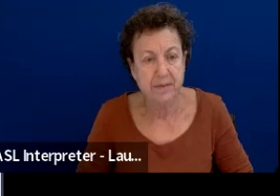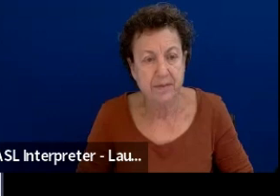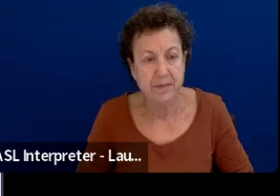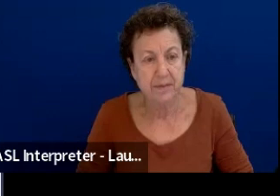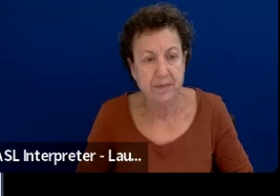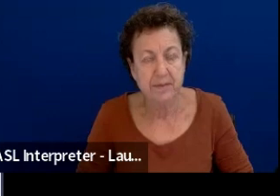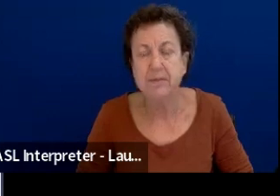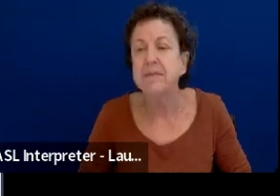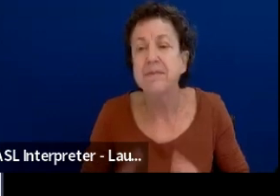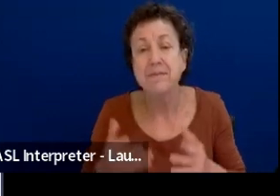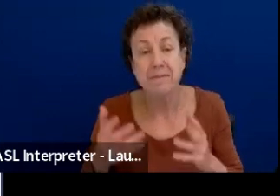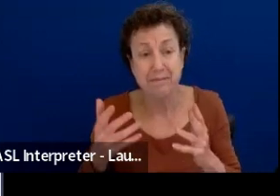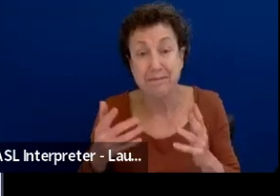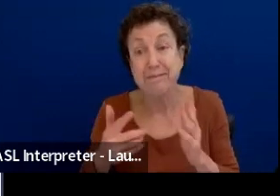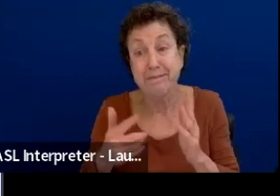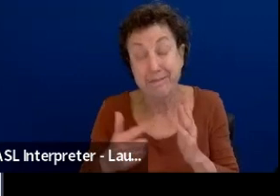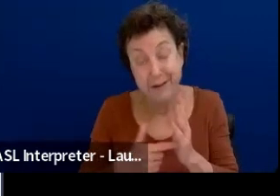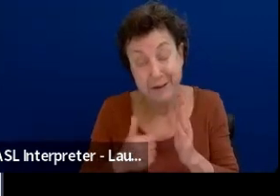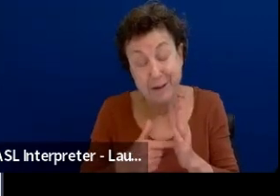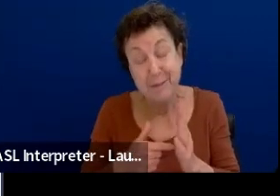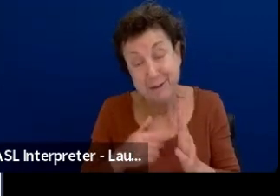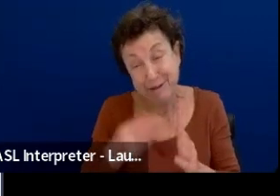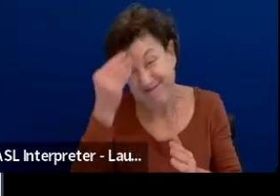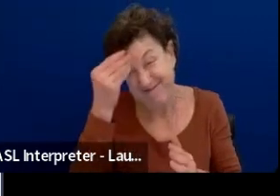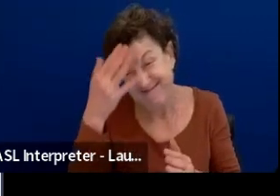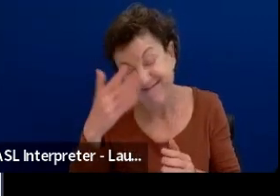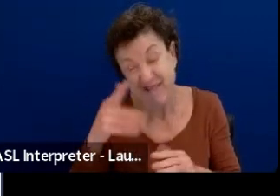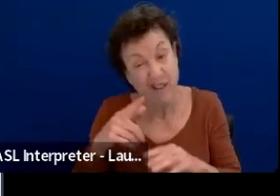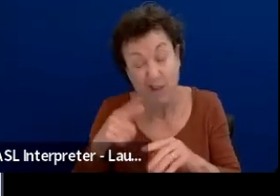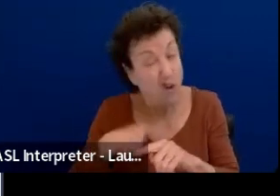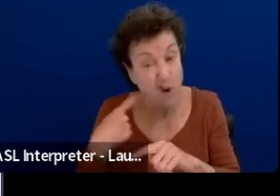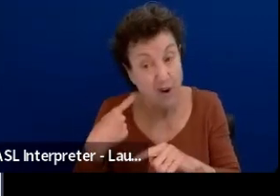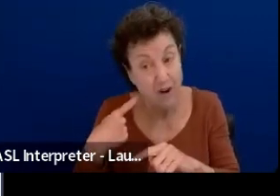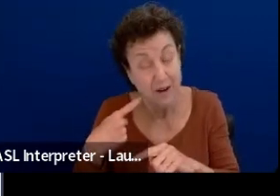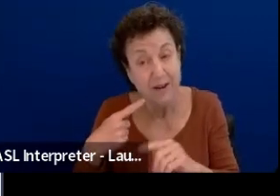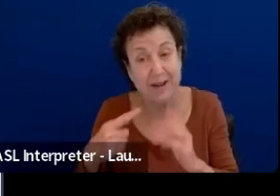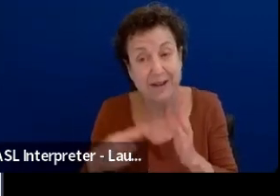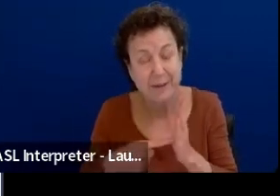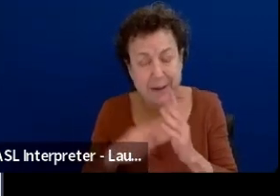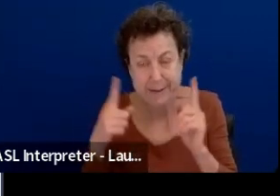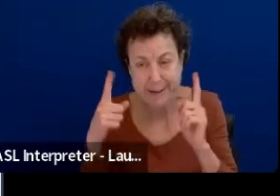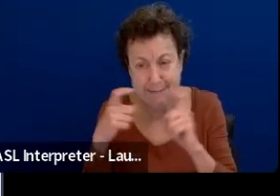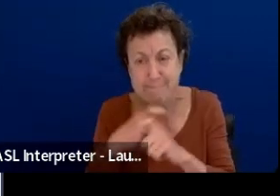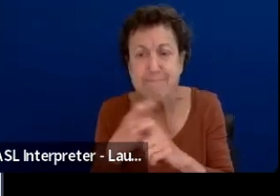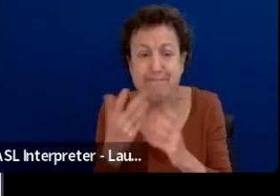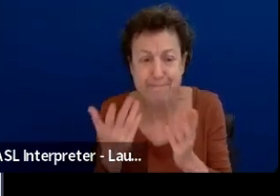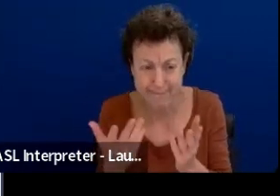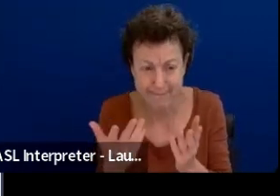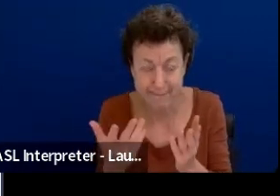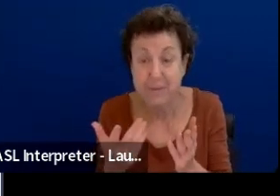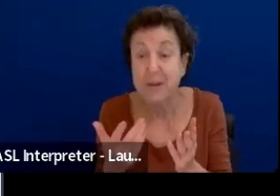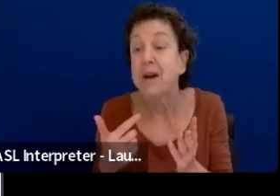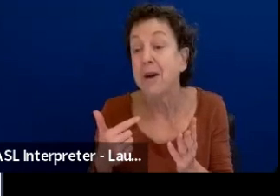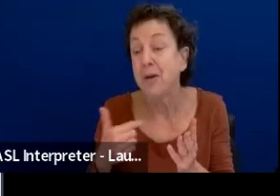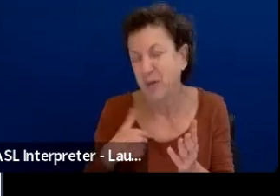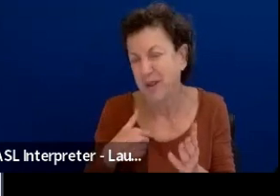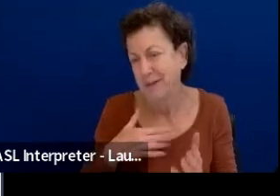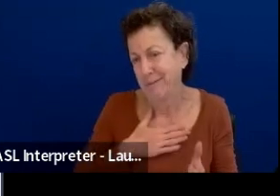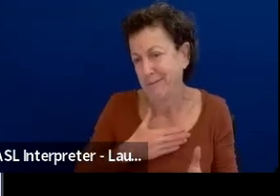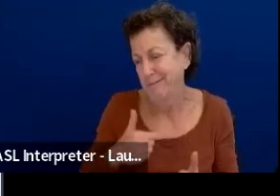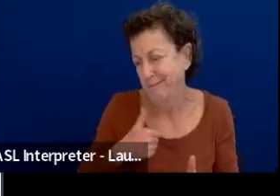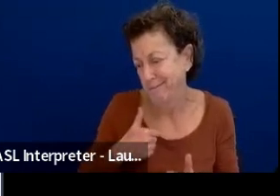A lot of them can be a long read. They can be a complicated read. It's certainly taken me a little while